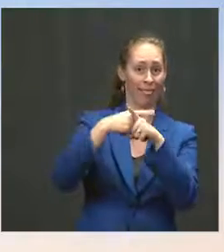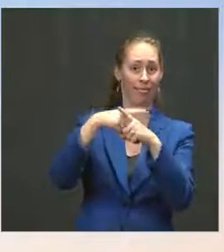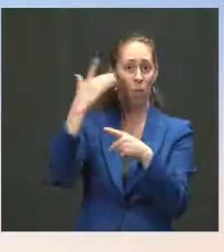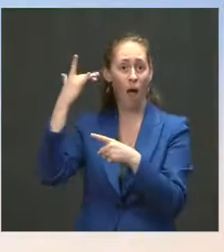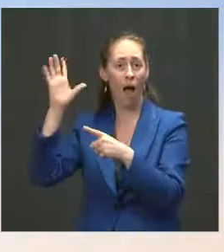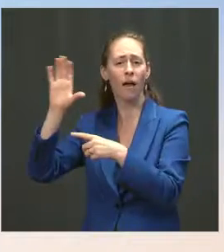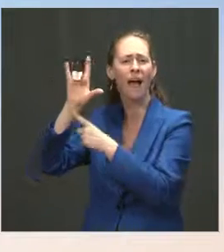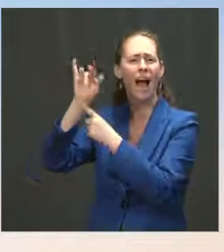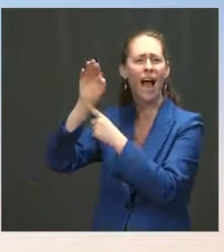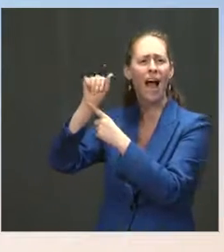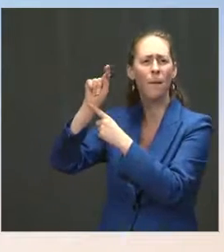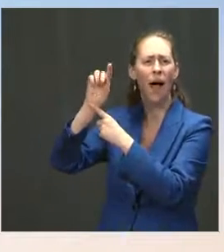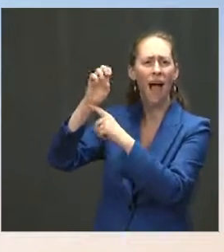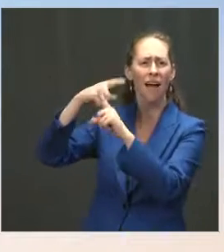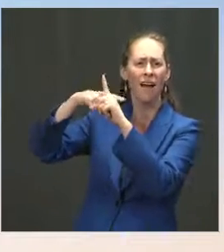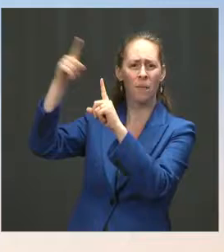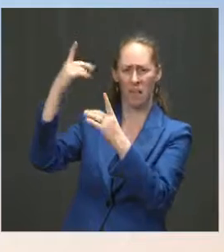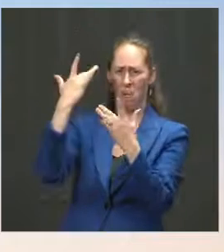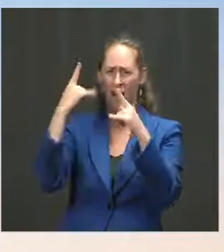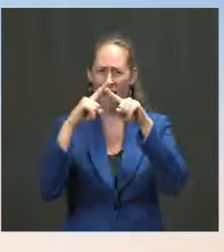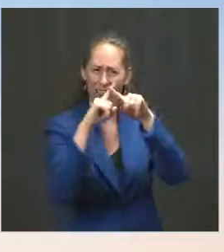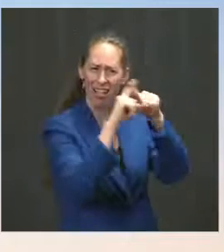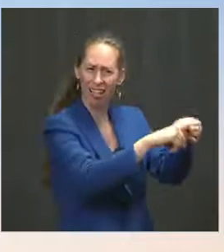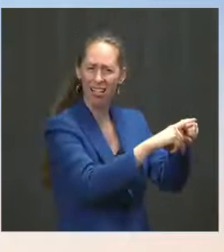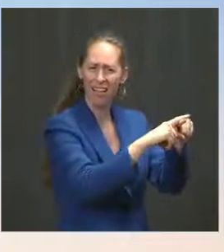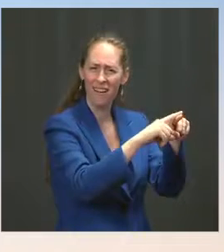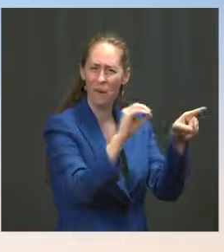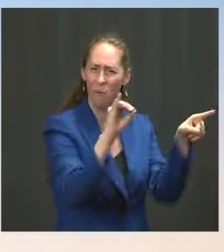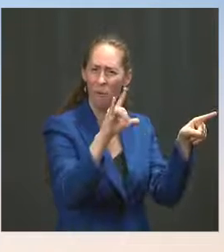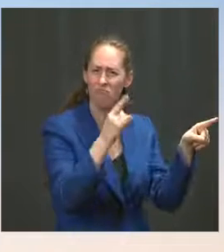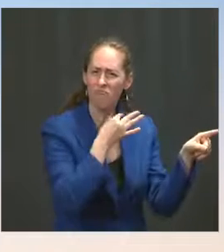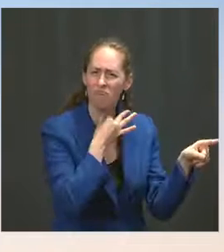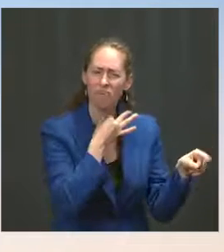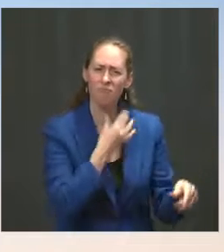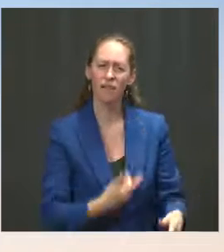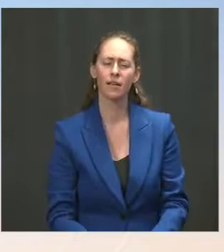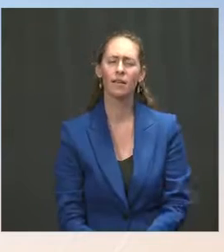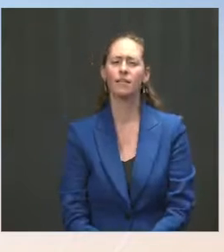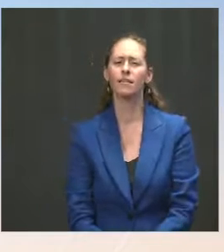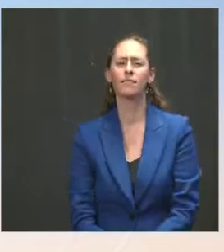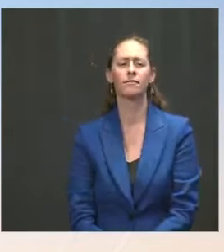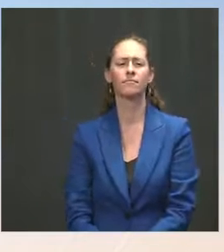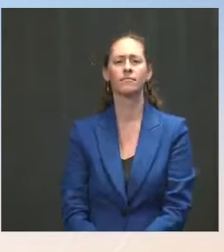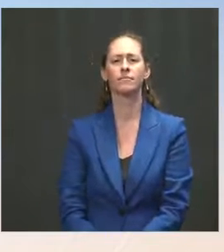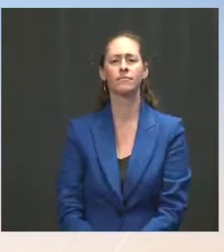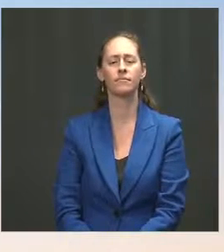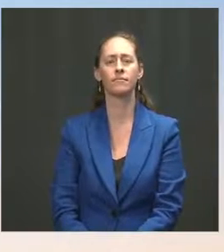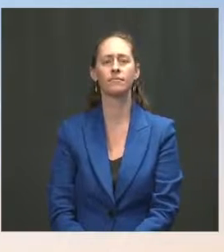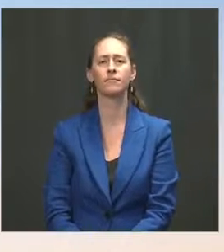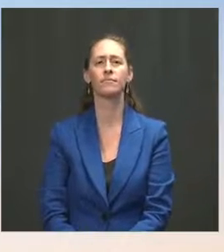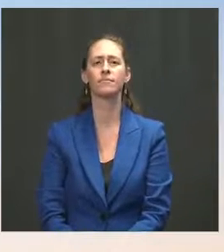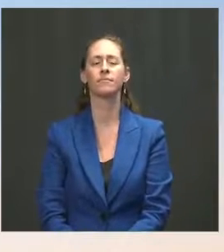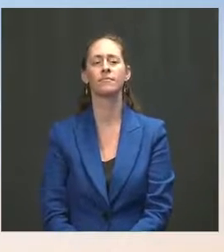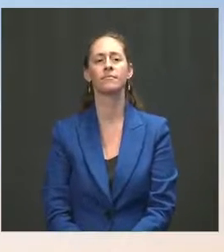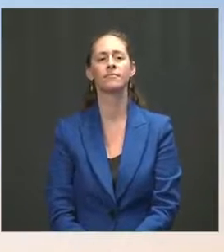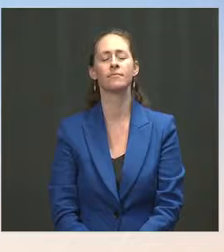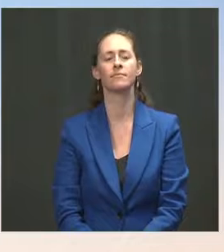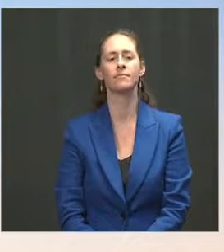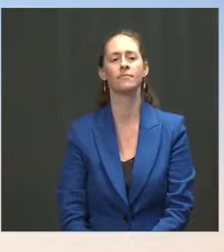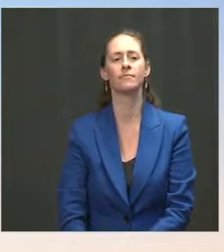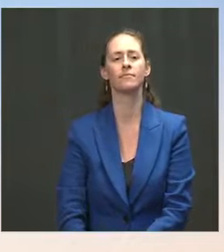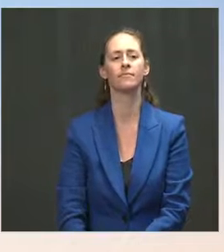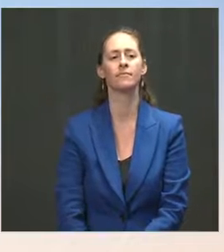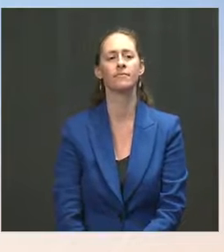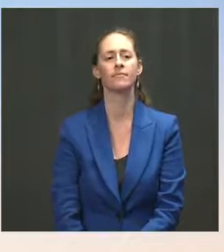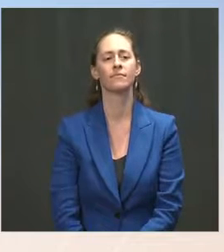Well, first I'd say, Jeff, that experts have consistently debunked the notion that efforts we are undertaking